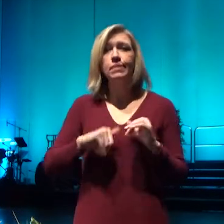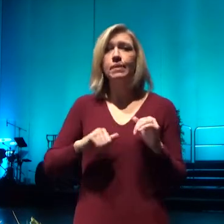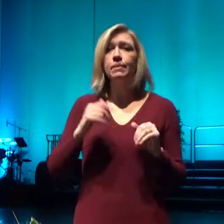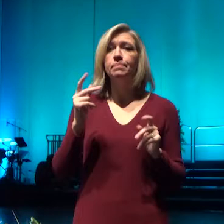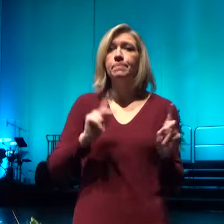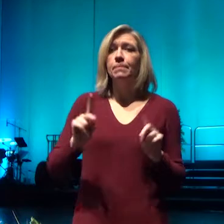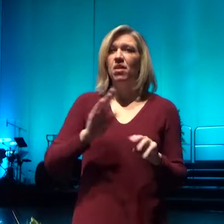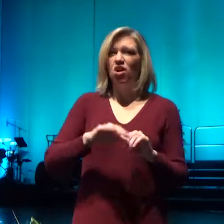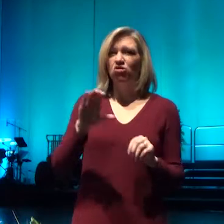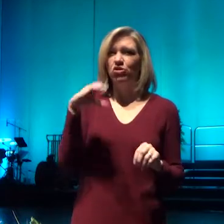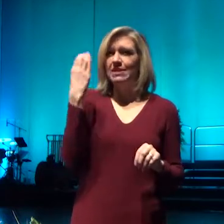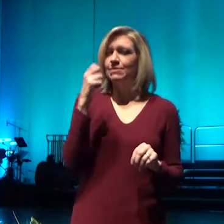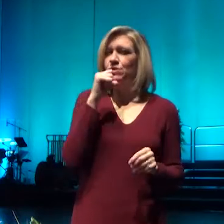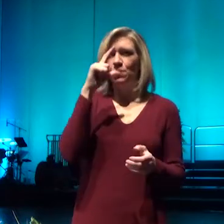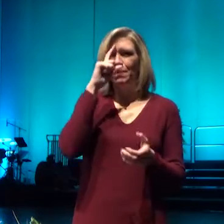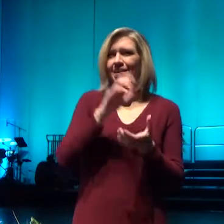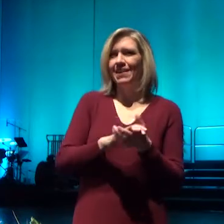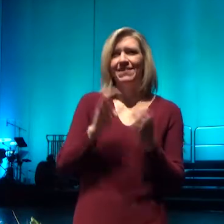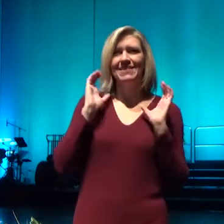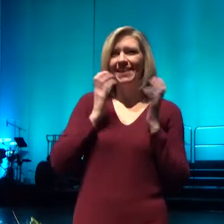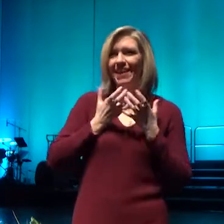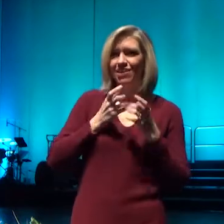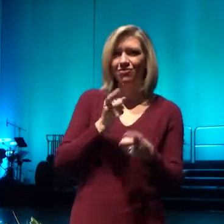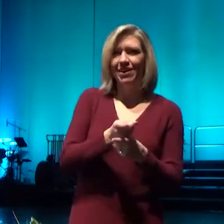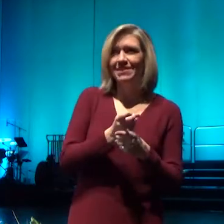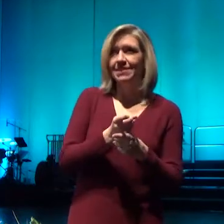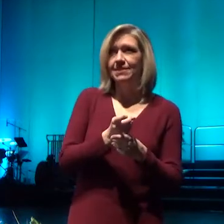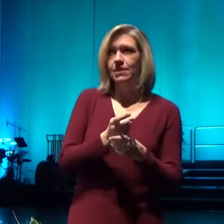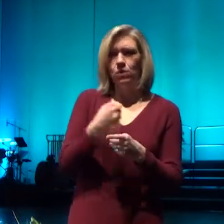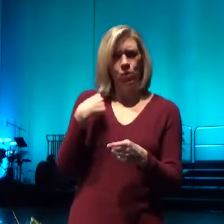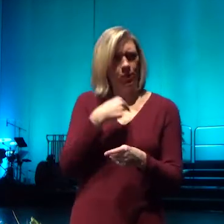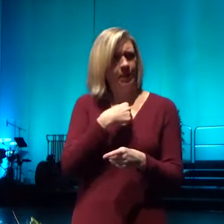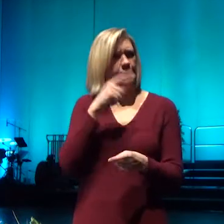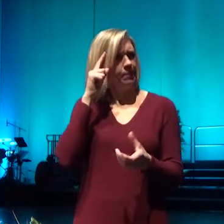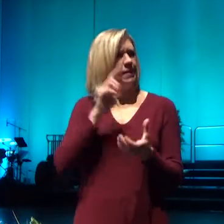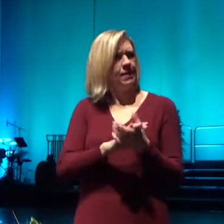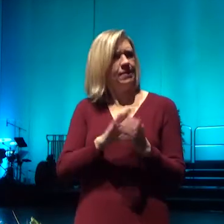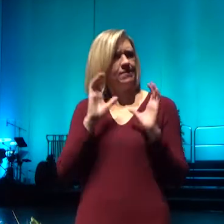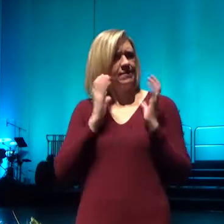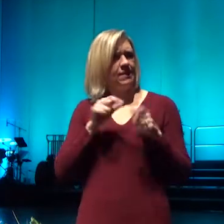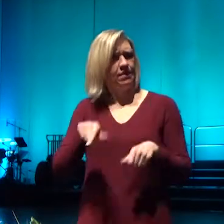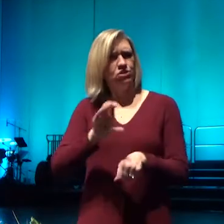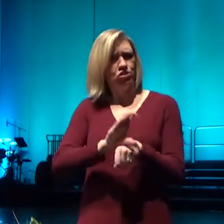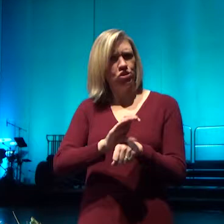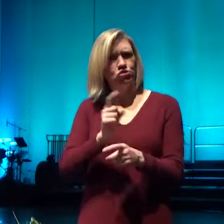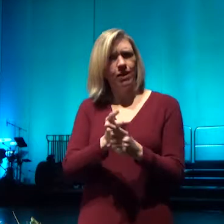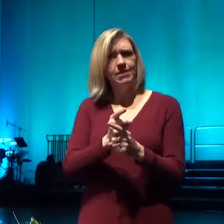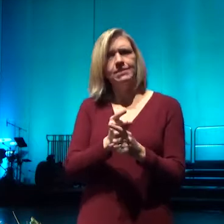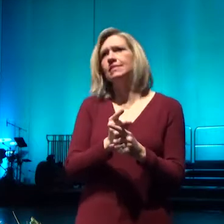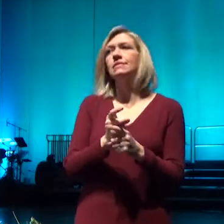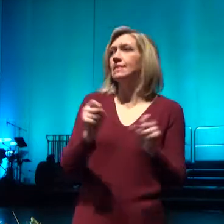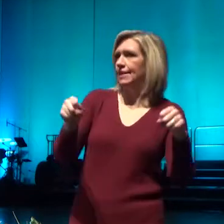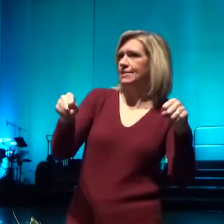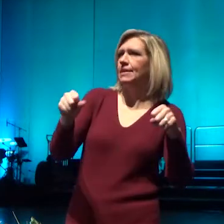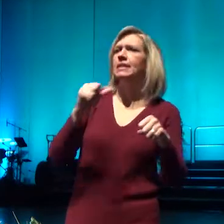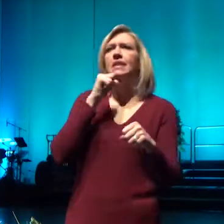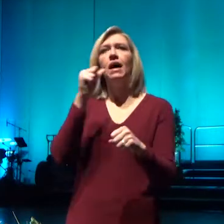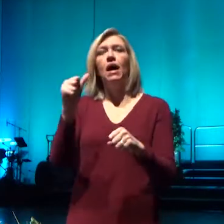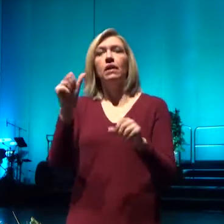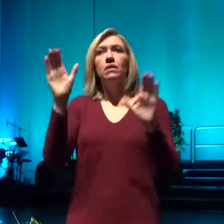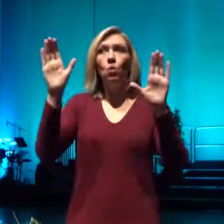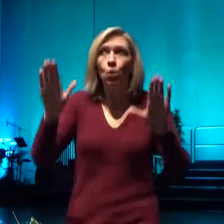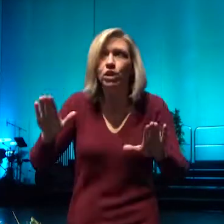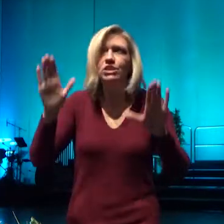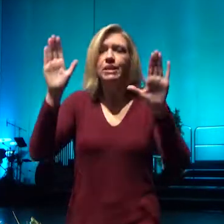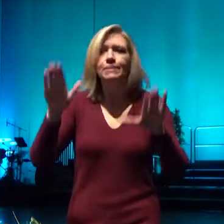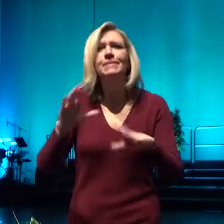Christmas who don't believe in Santa Claus, right? And we're a Santa-believing church, aren't we? Yeah, we're not a Santa worshiping church. That'd be a little weird,